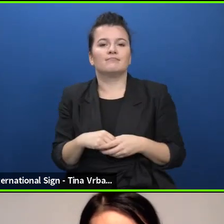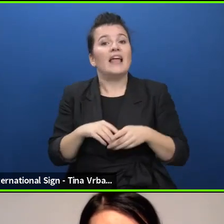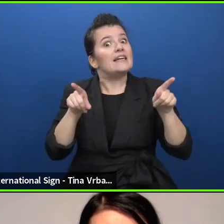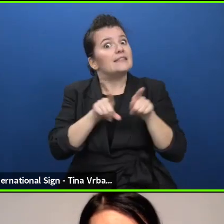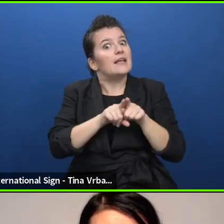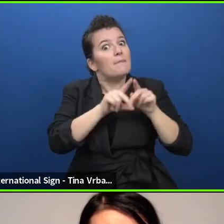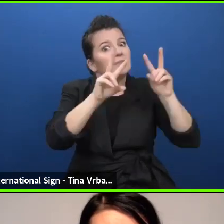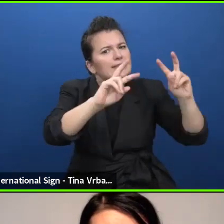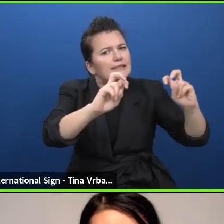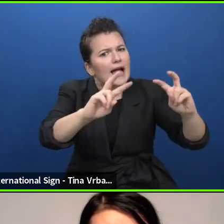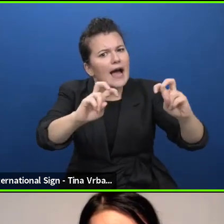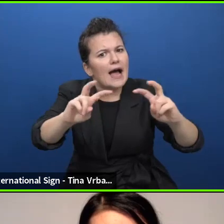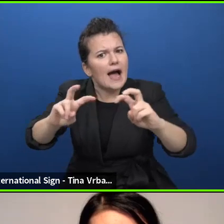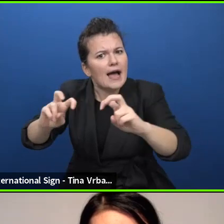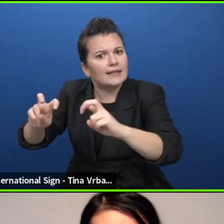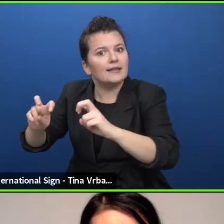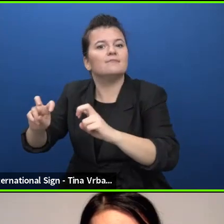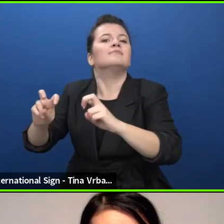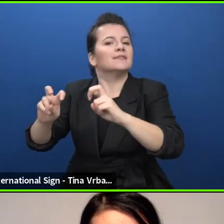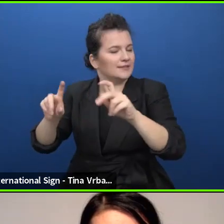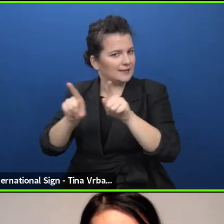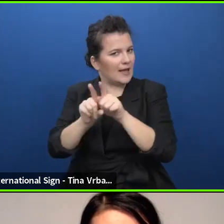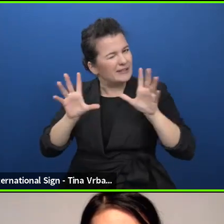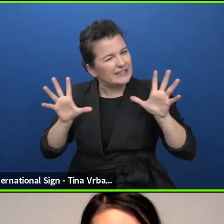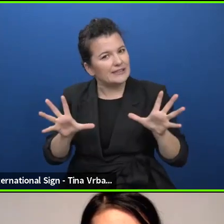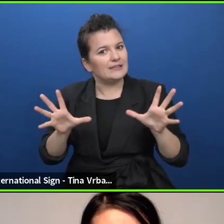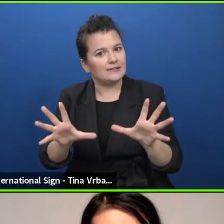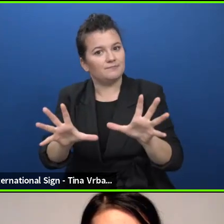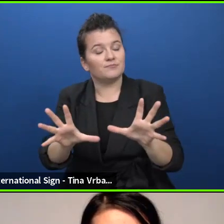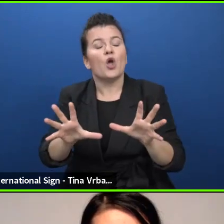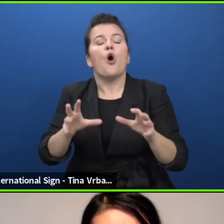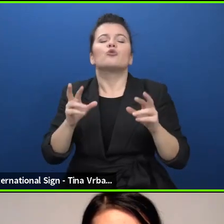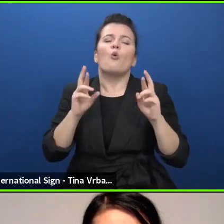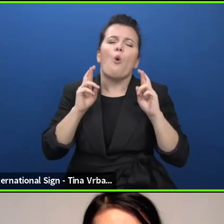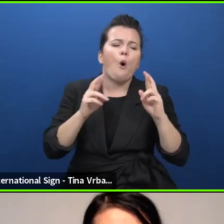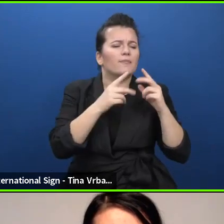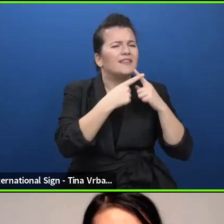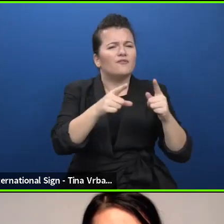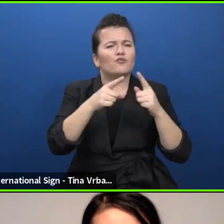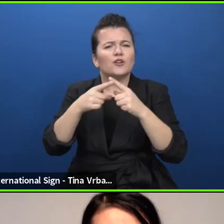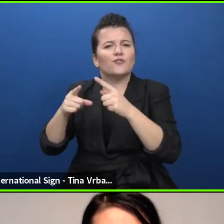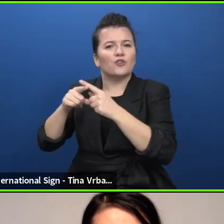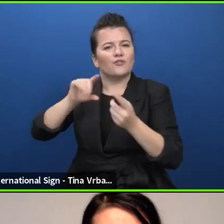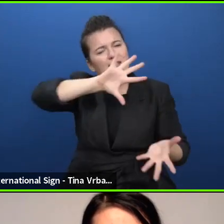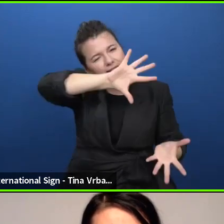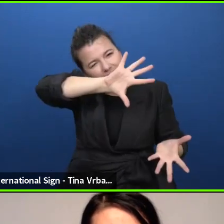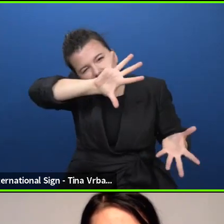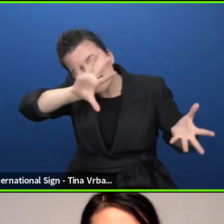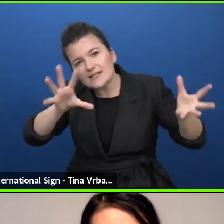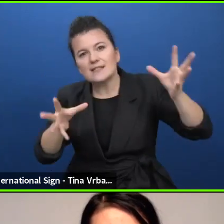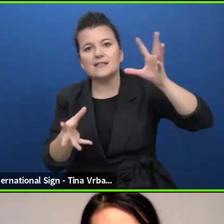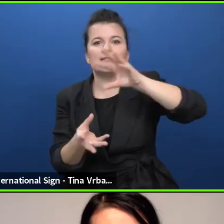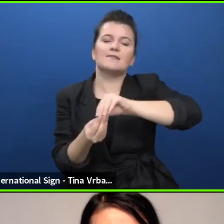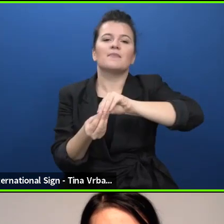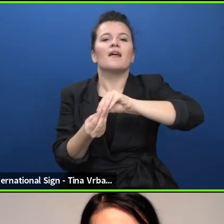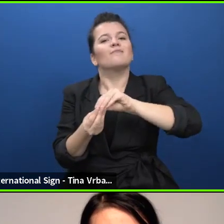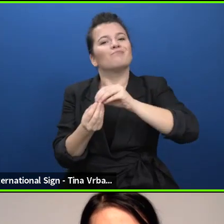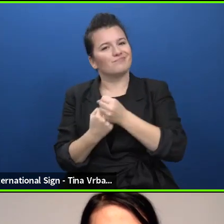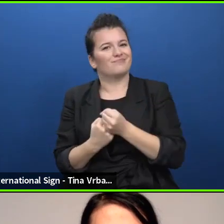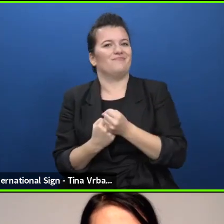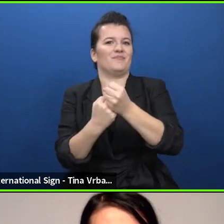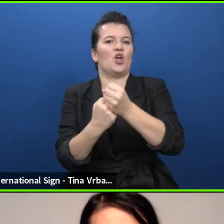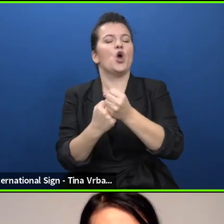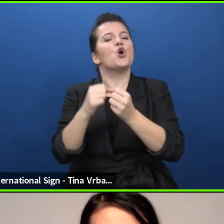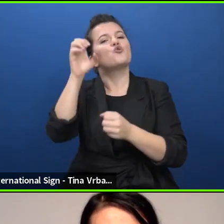together in what we call an initiative in favour of the European performing arts sector and most